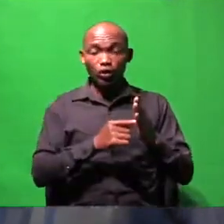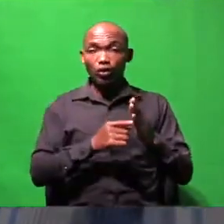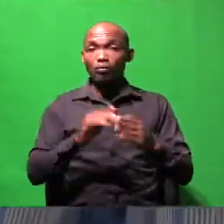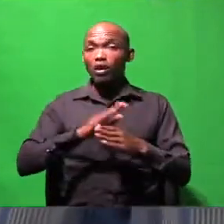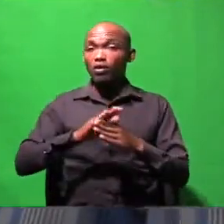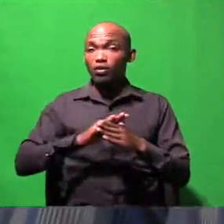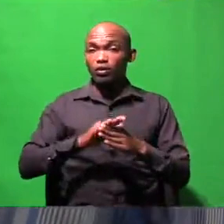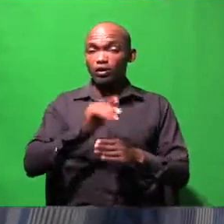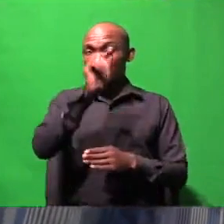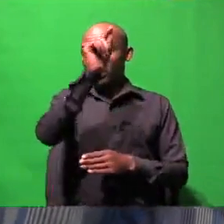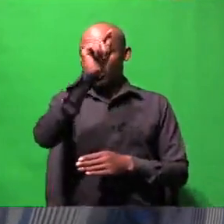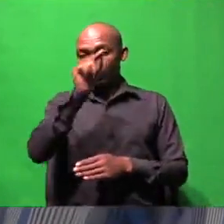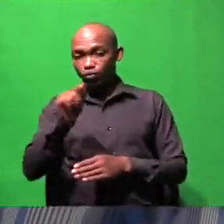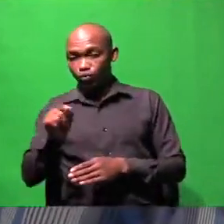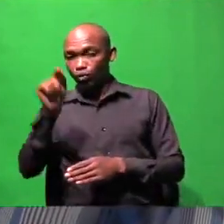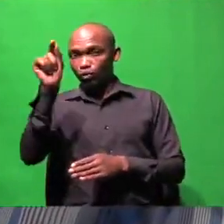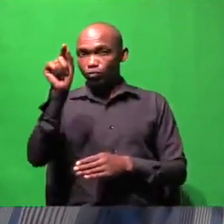show that this